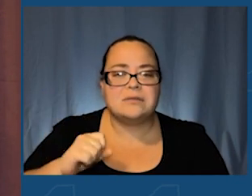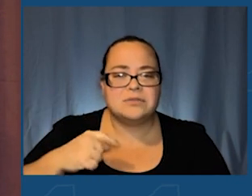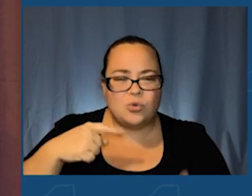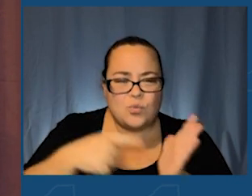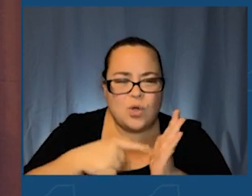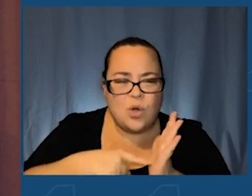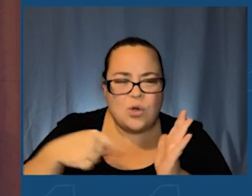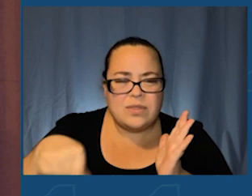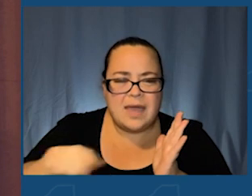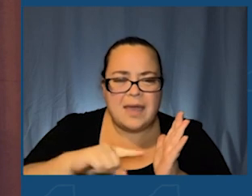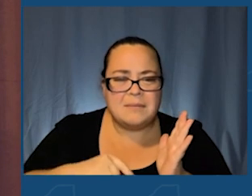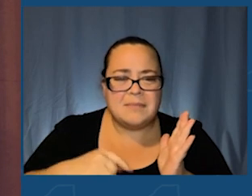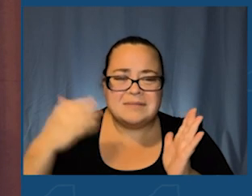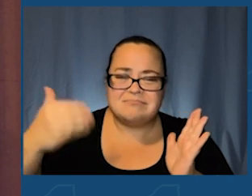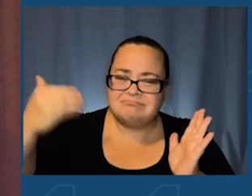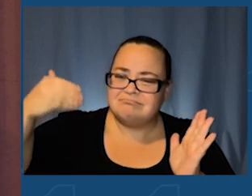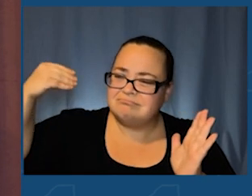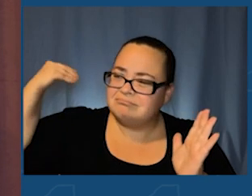least owe them